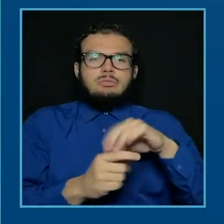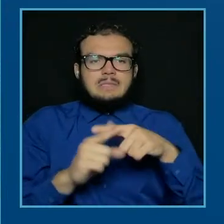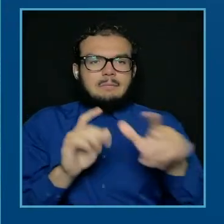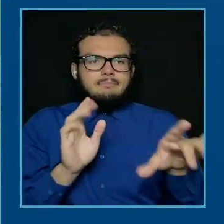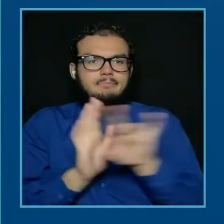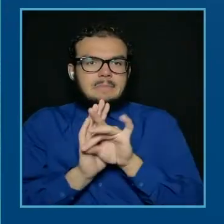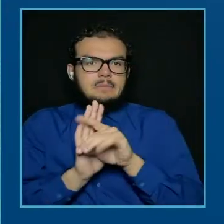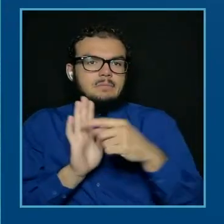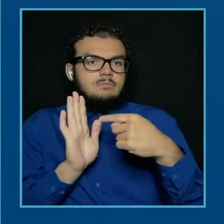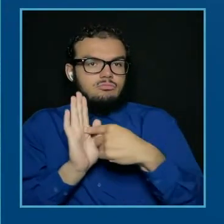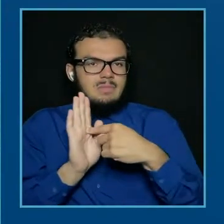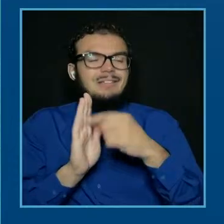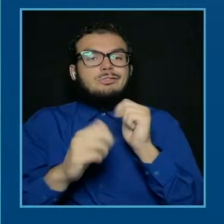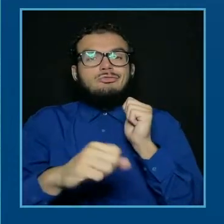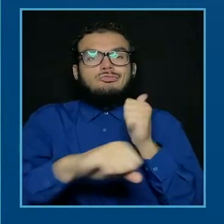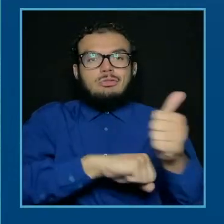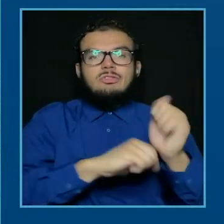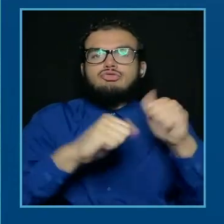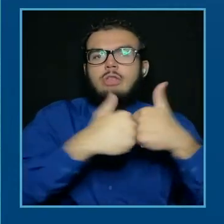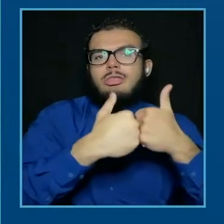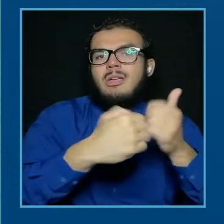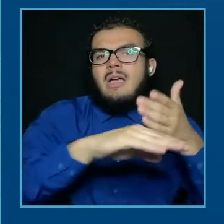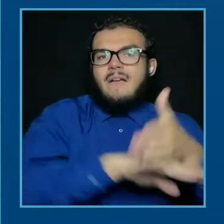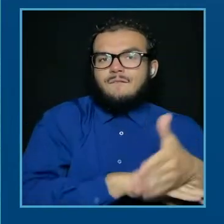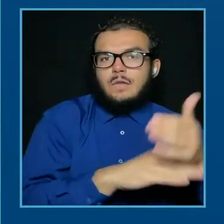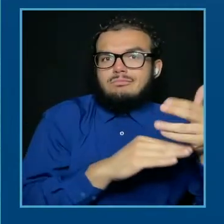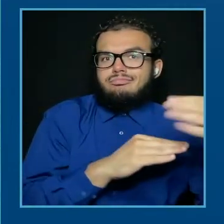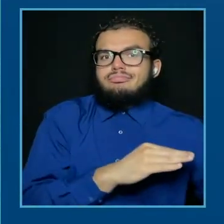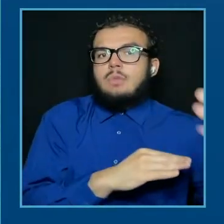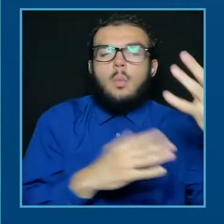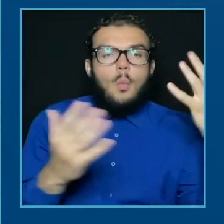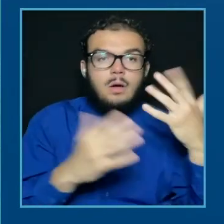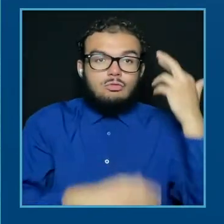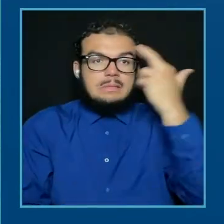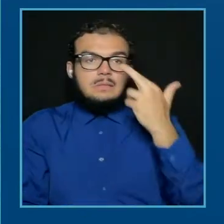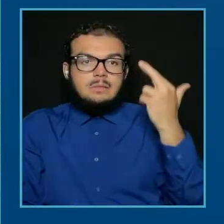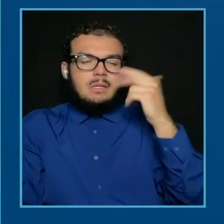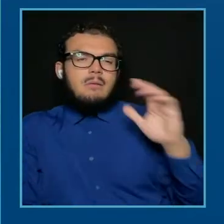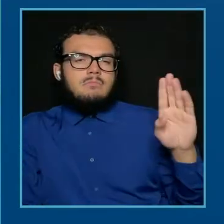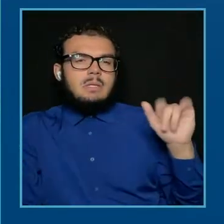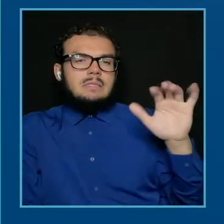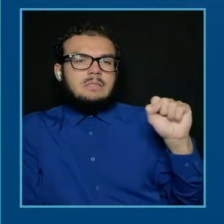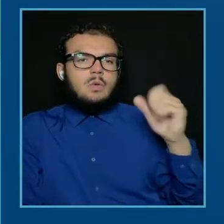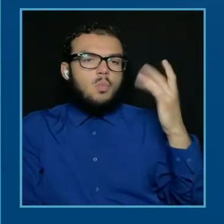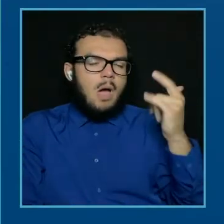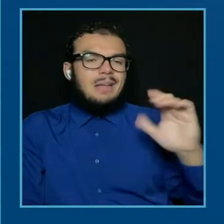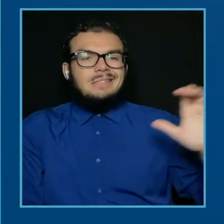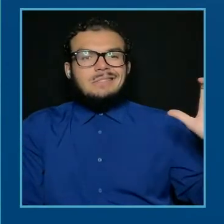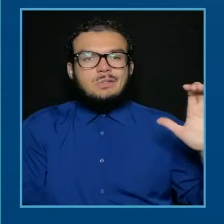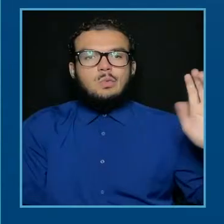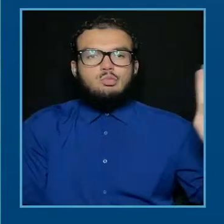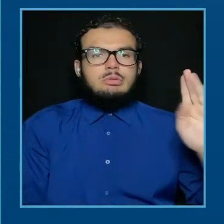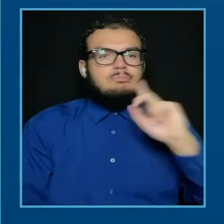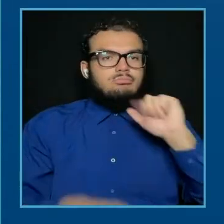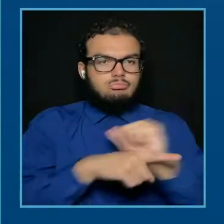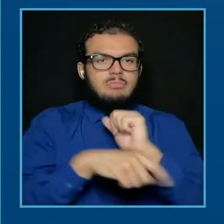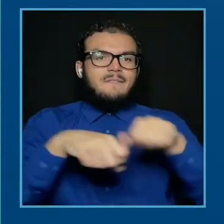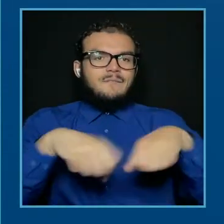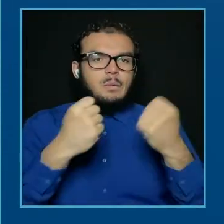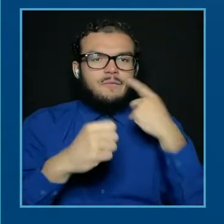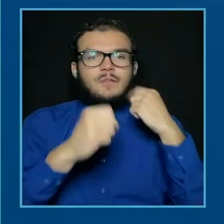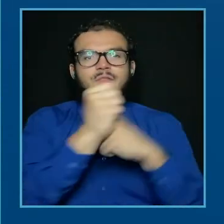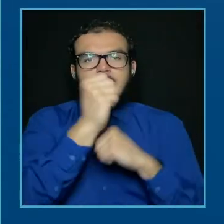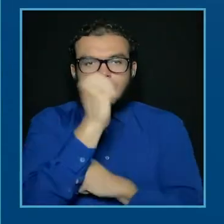election long after the fact on the basis of a continuing breach that is a violation of the fundamental principle